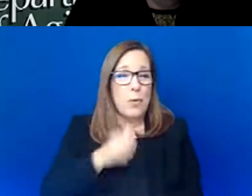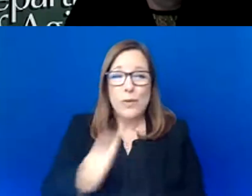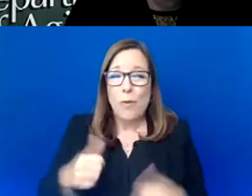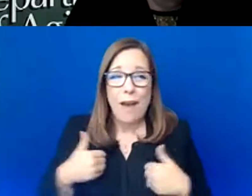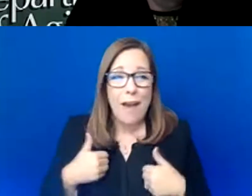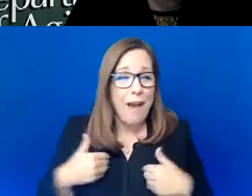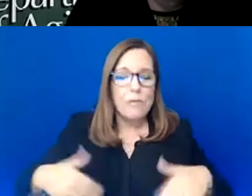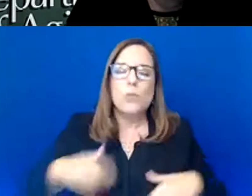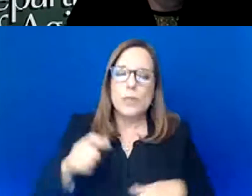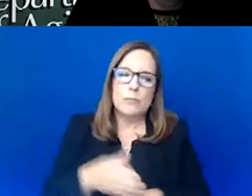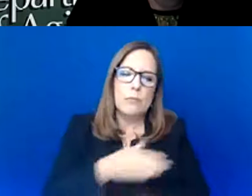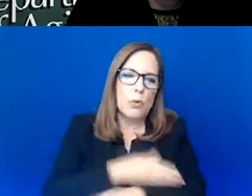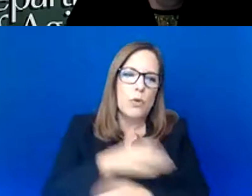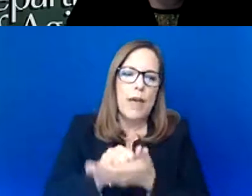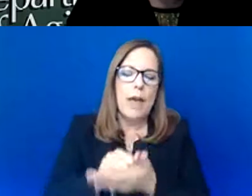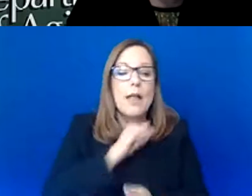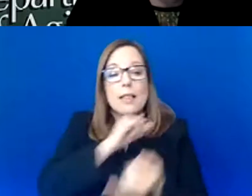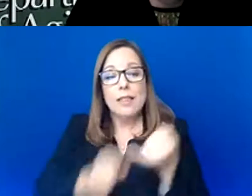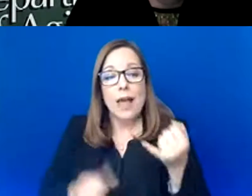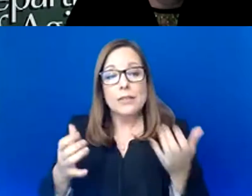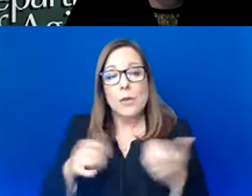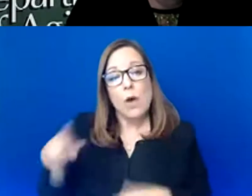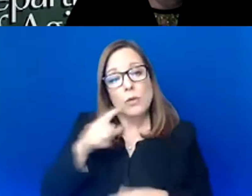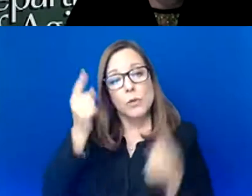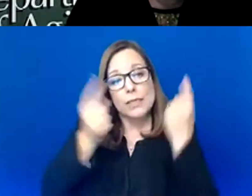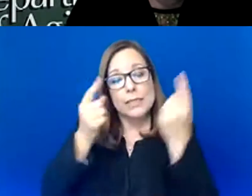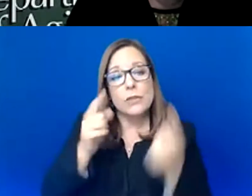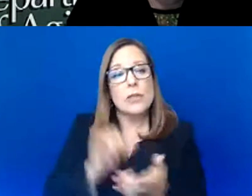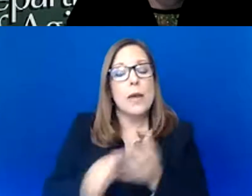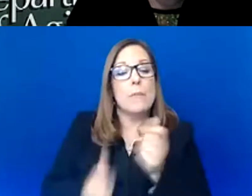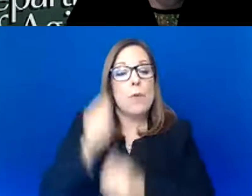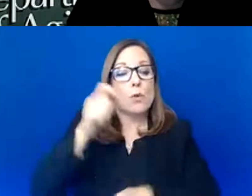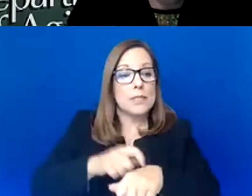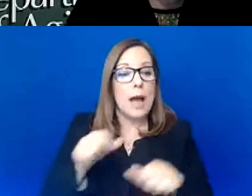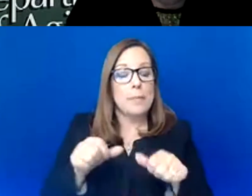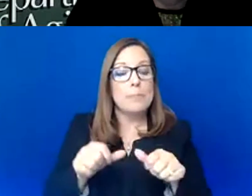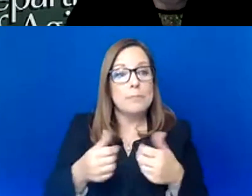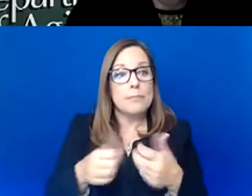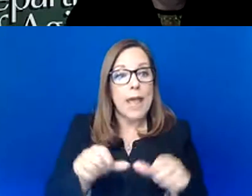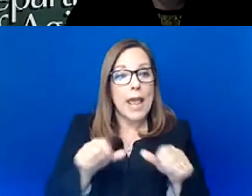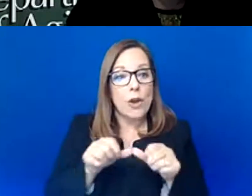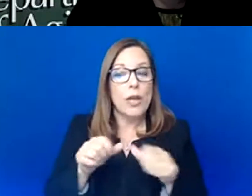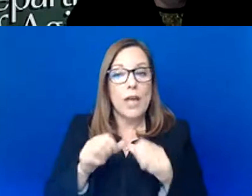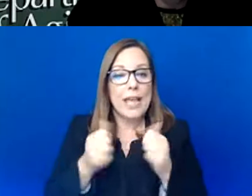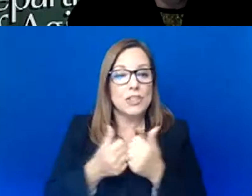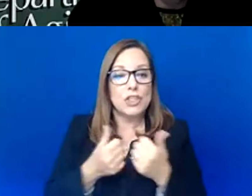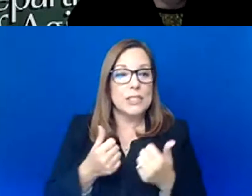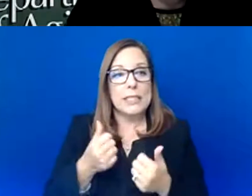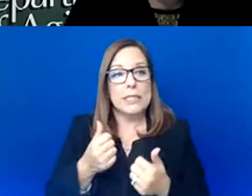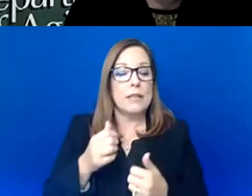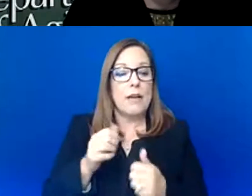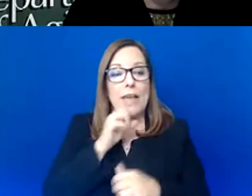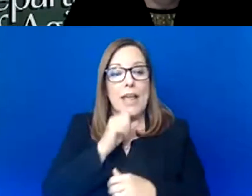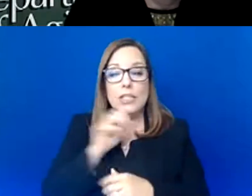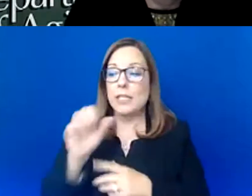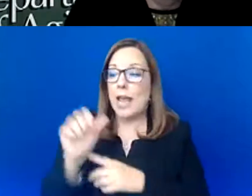and recommendation that I want you to consider is that most of the time, area agencies on aging are not at the table when state and